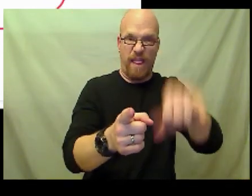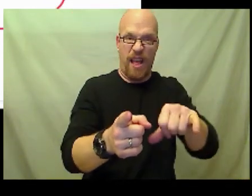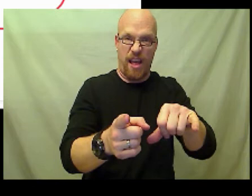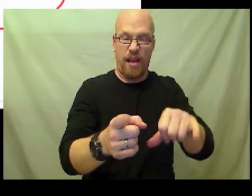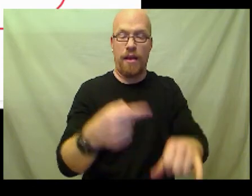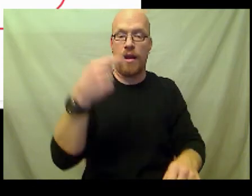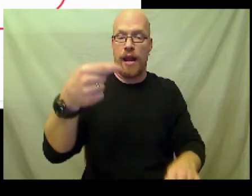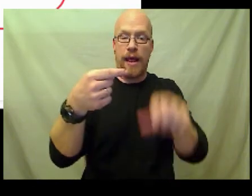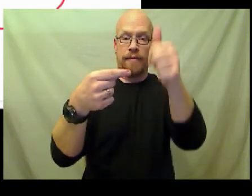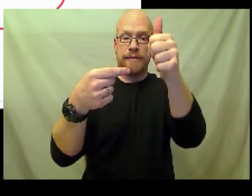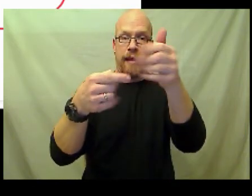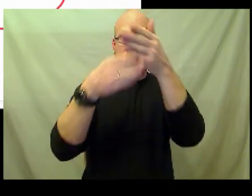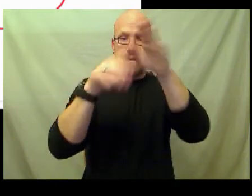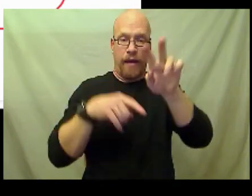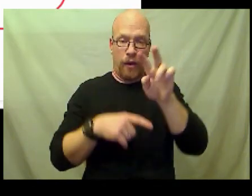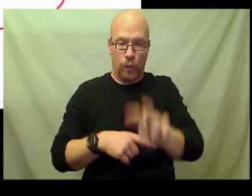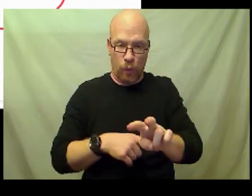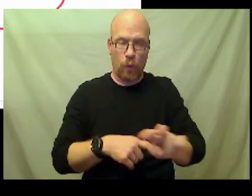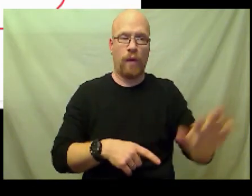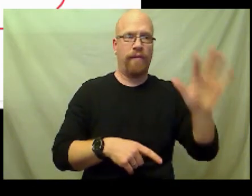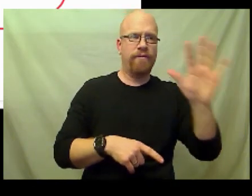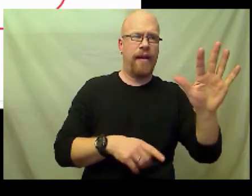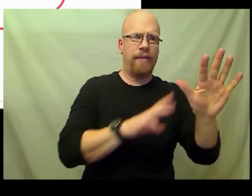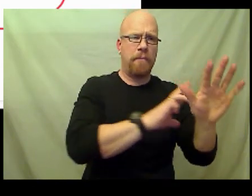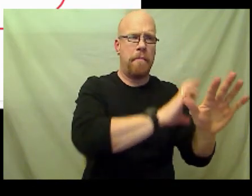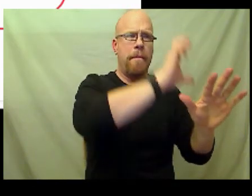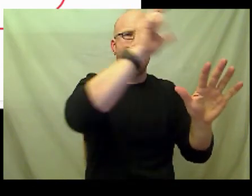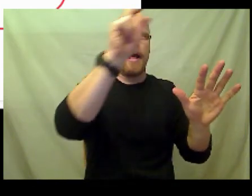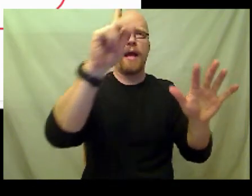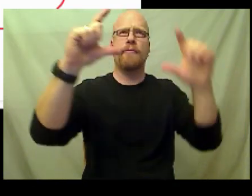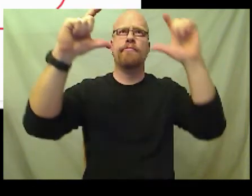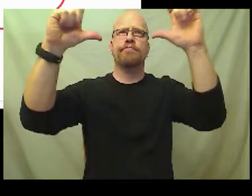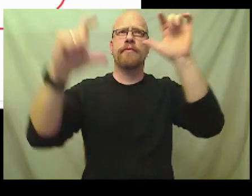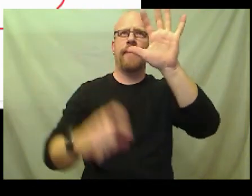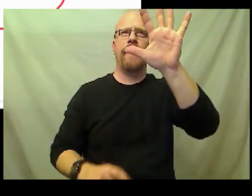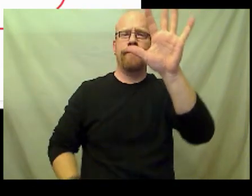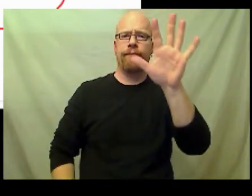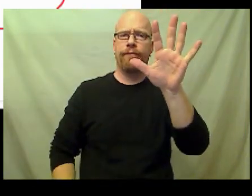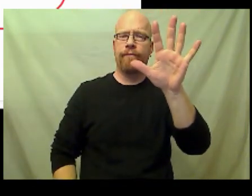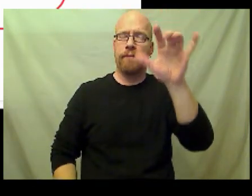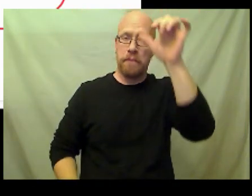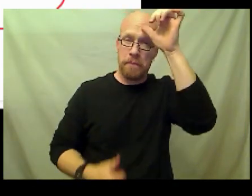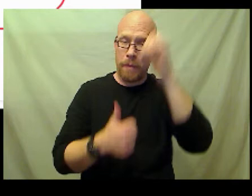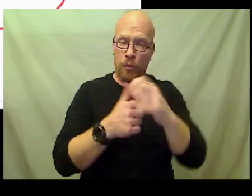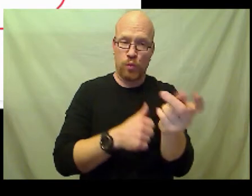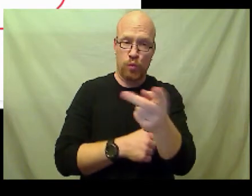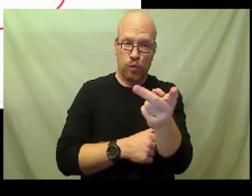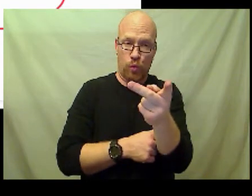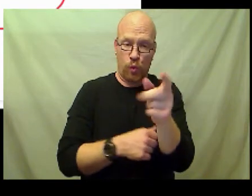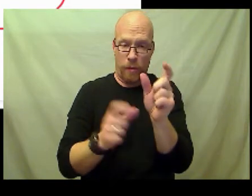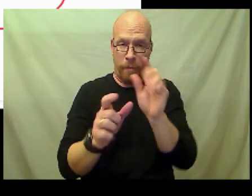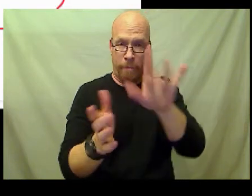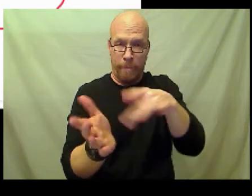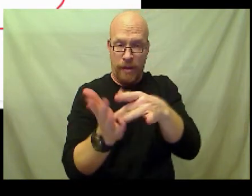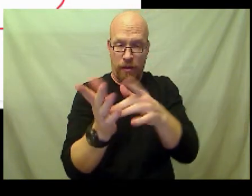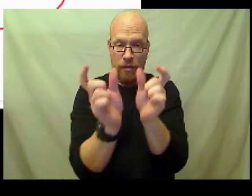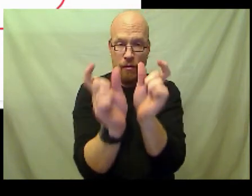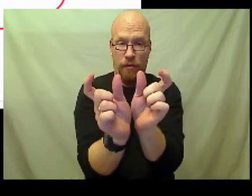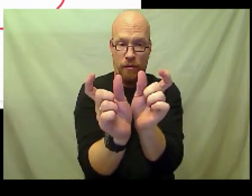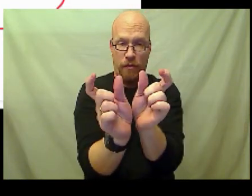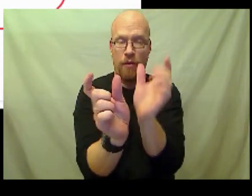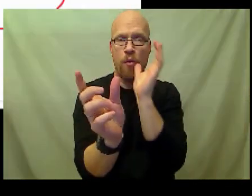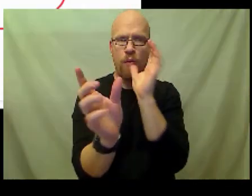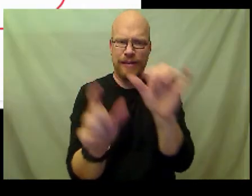okay, now this, negative 10 divided by 2 is negative 5. And that is up there in our squared